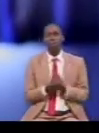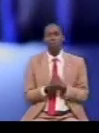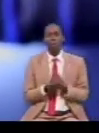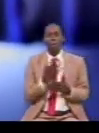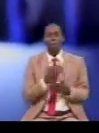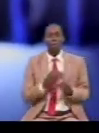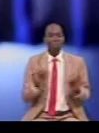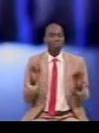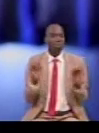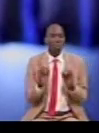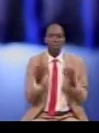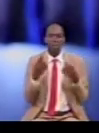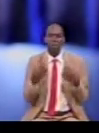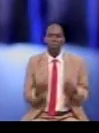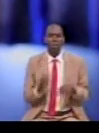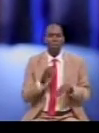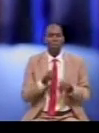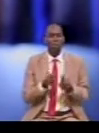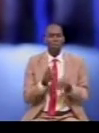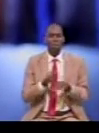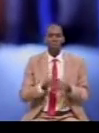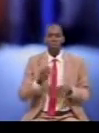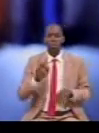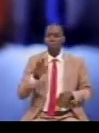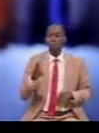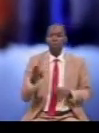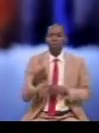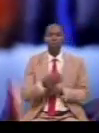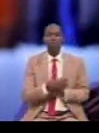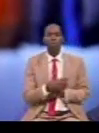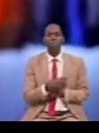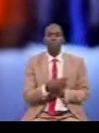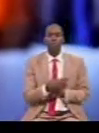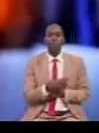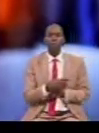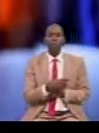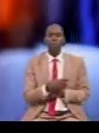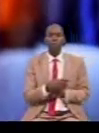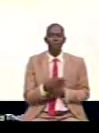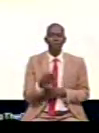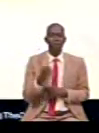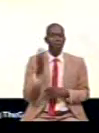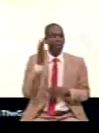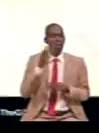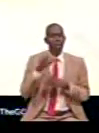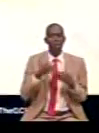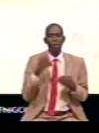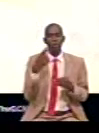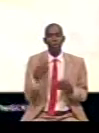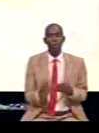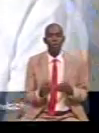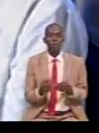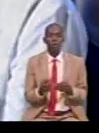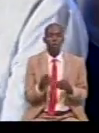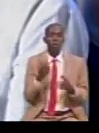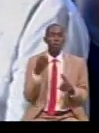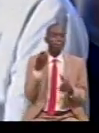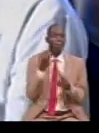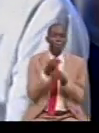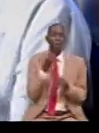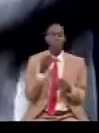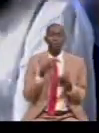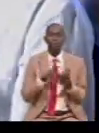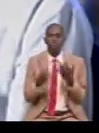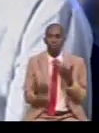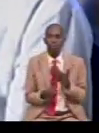nothing happened. But on the third day, I was told that there was a youth impact. I never had interest